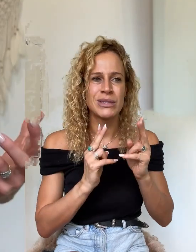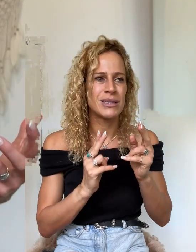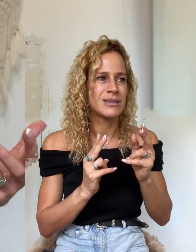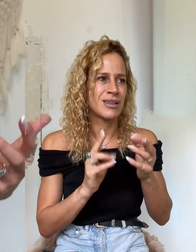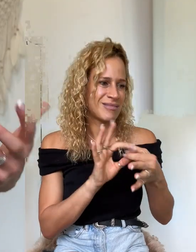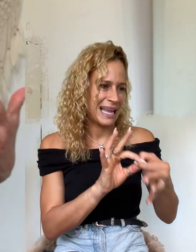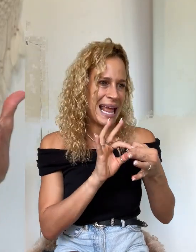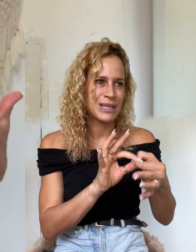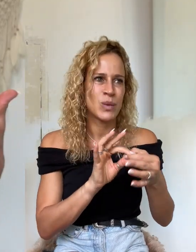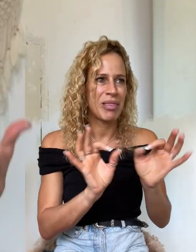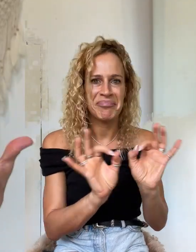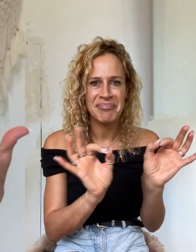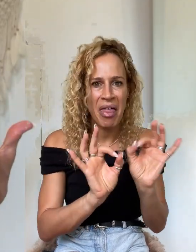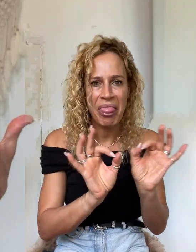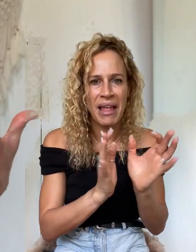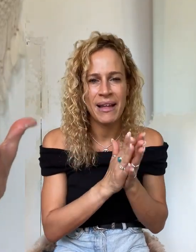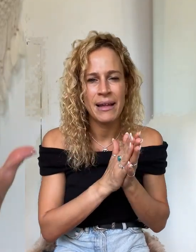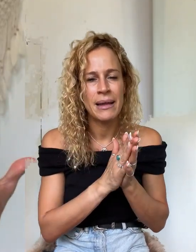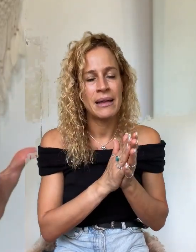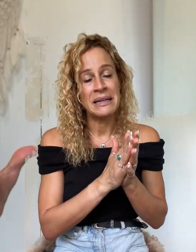able to